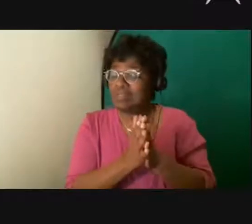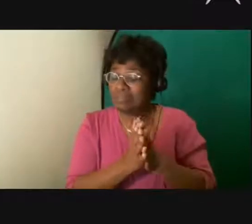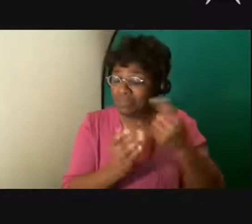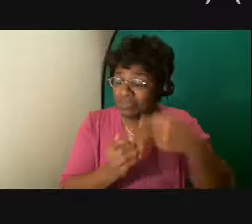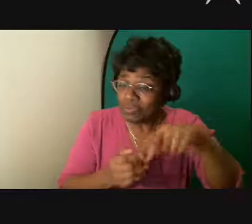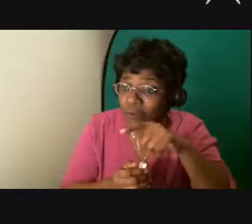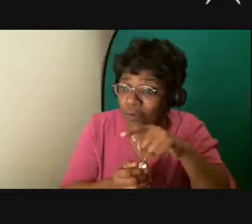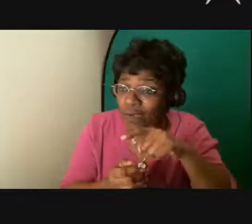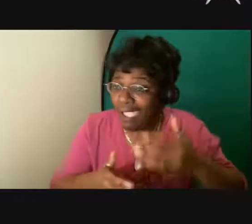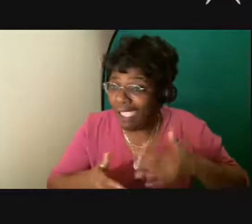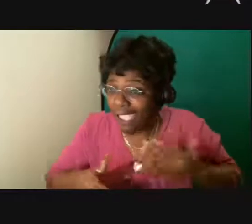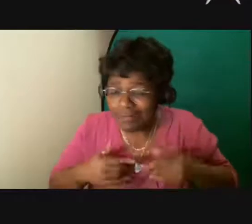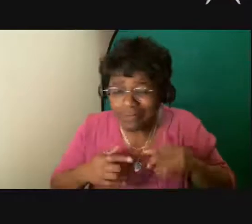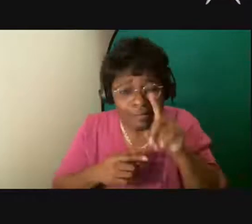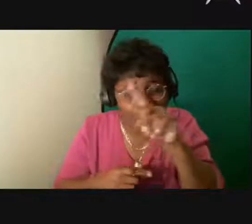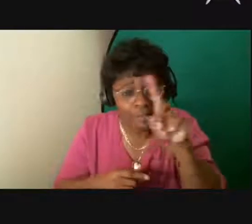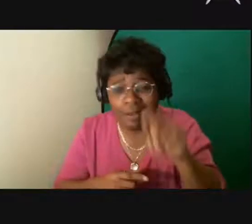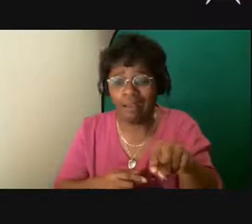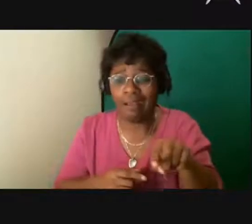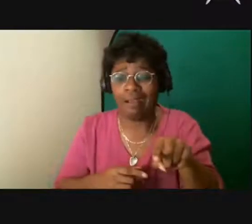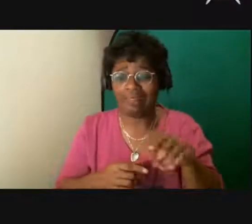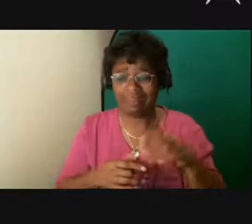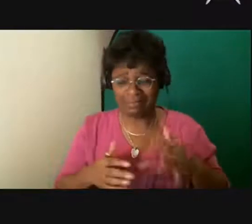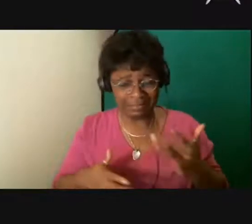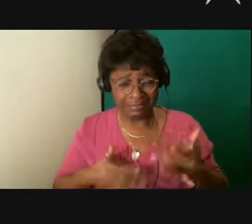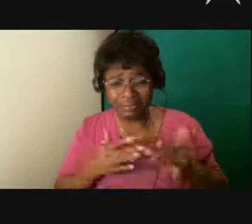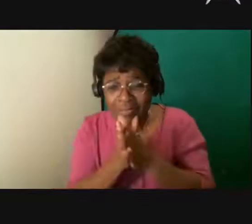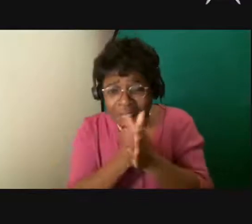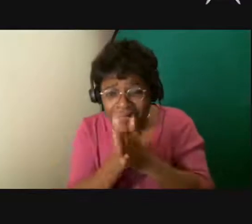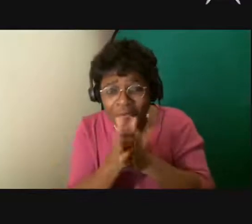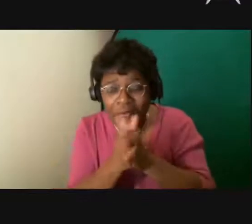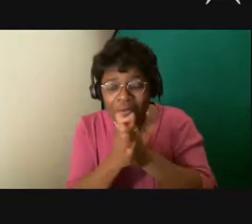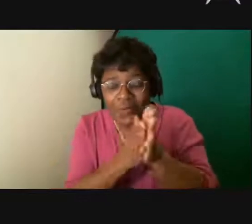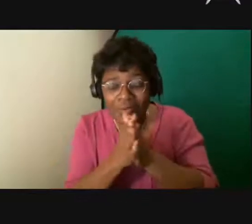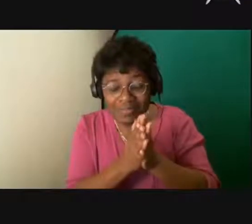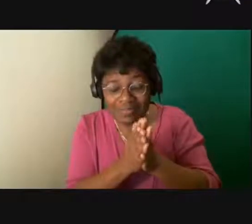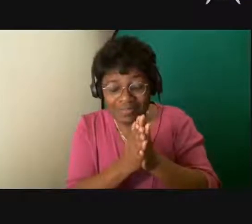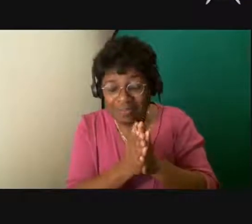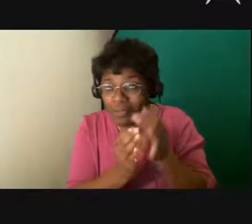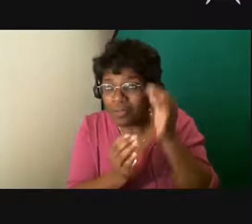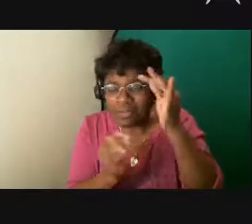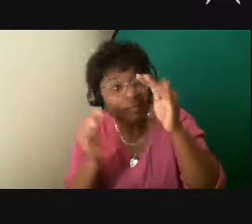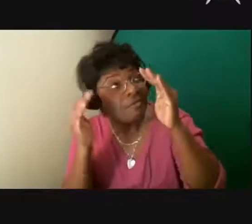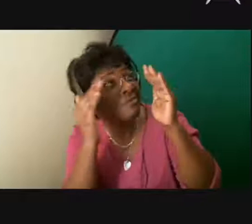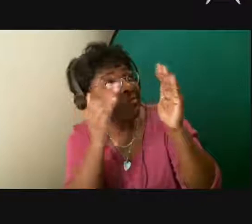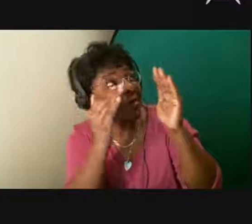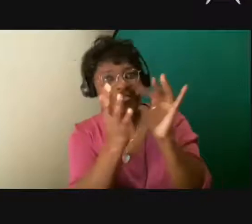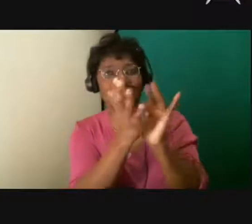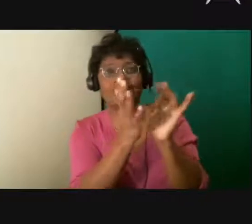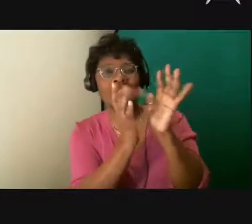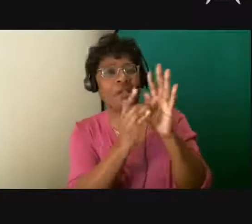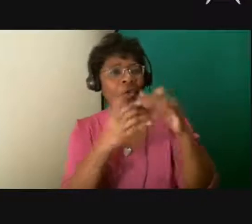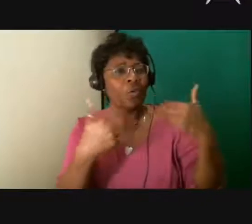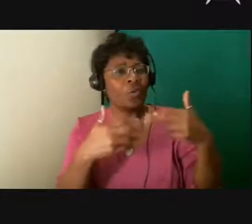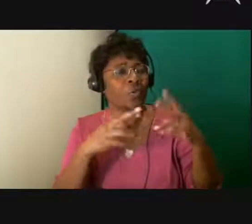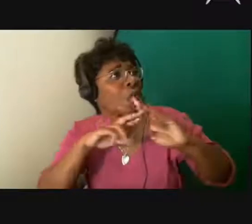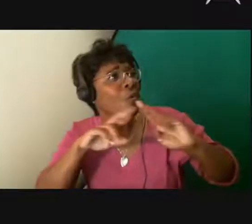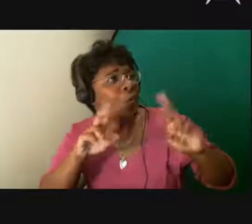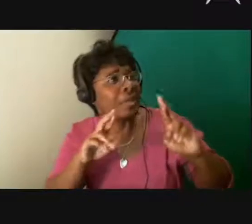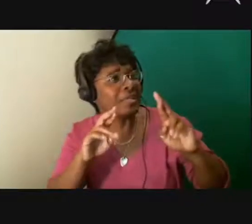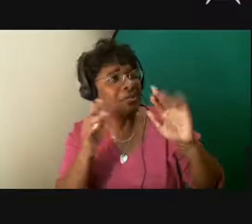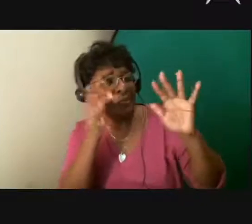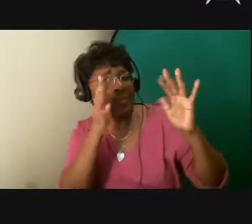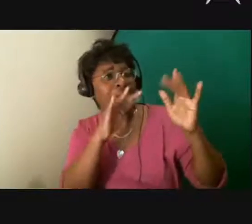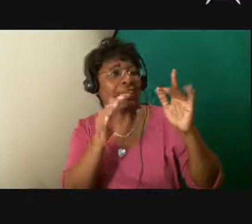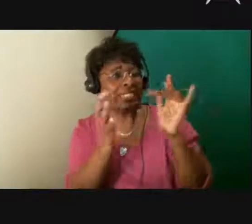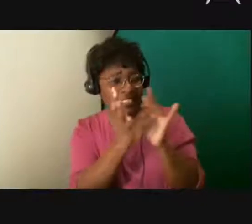today? Anybody here excited today? Anybody here woke up with their mind stayed on Jesus, ready to praise Jesus,